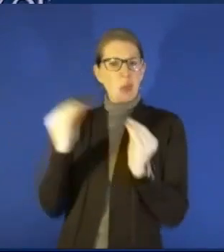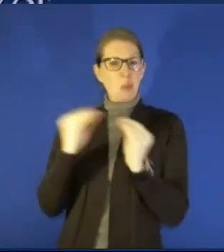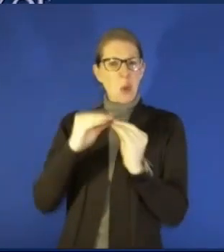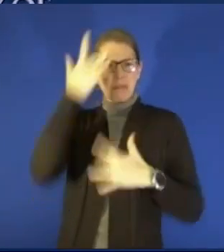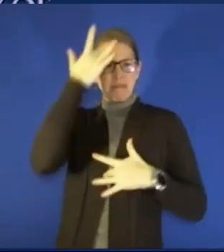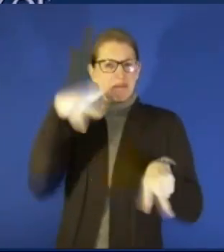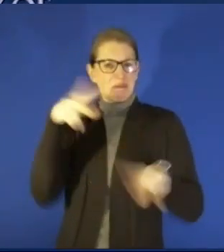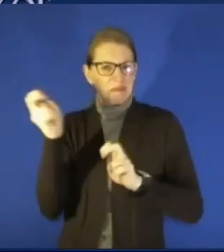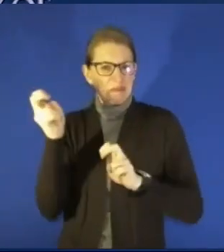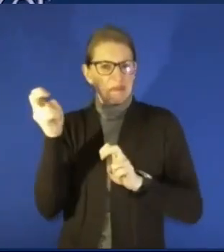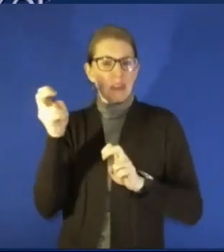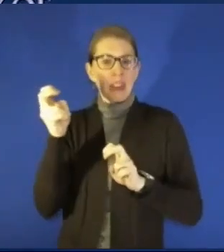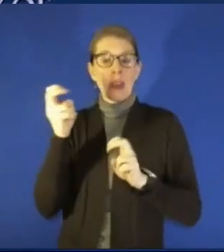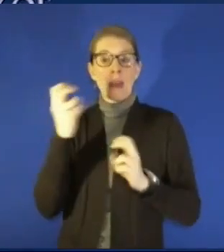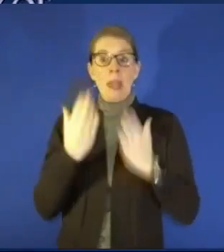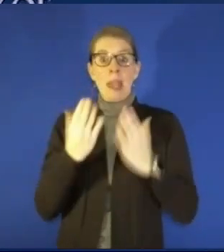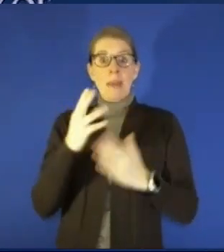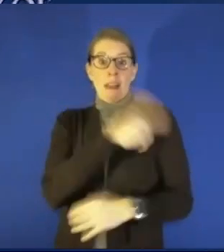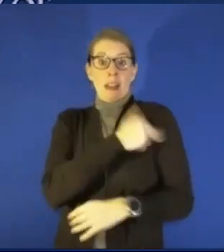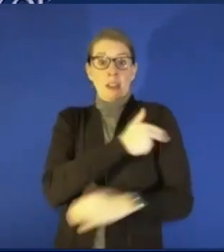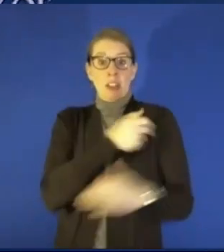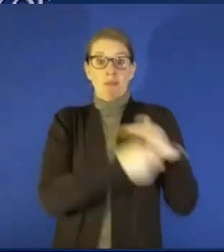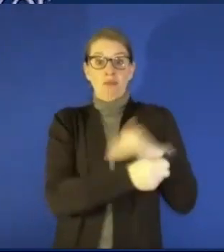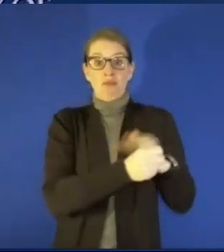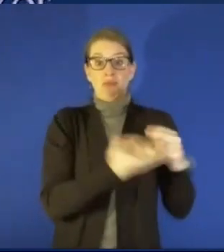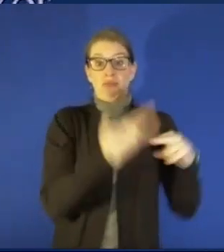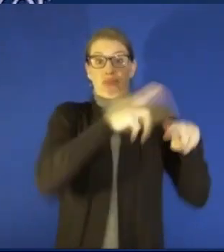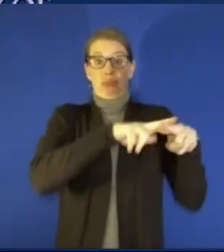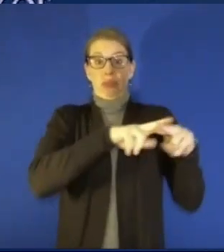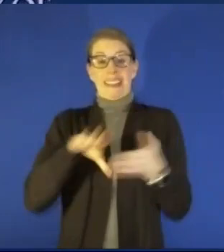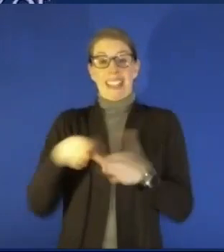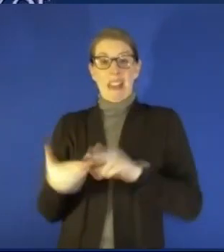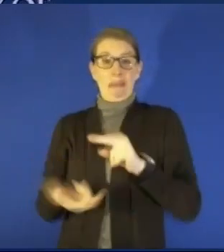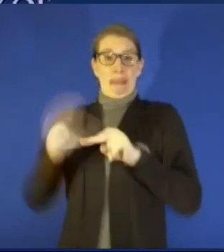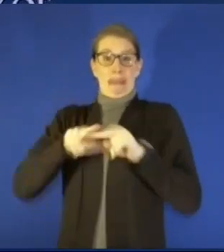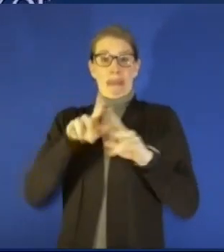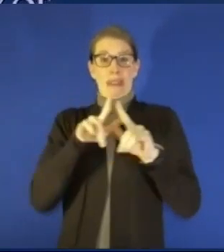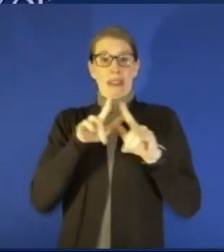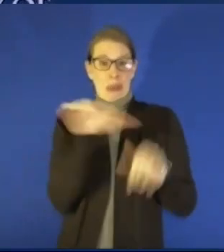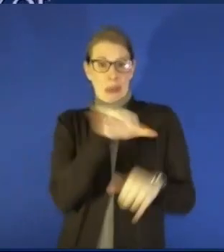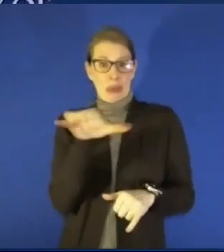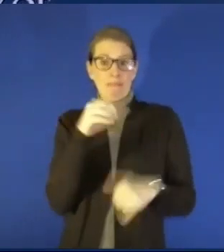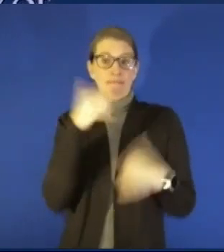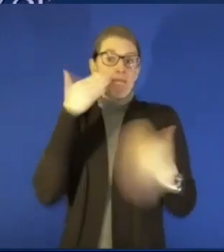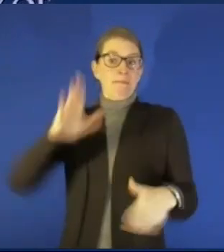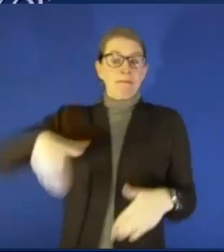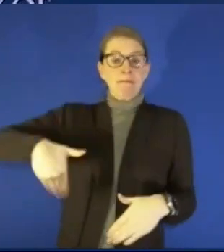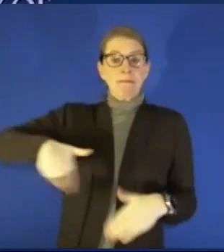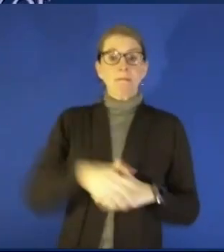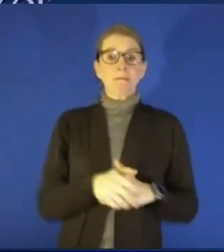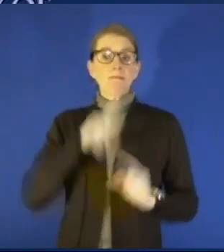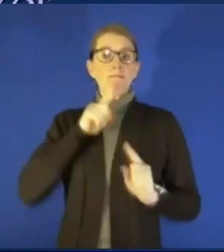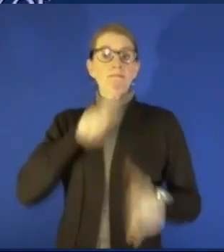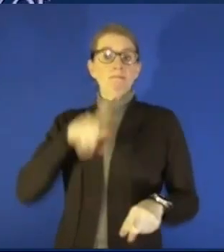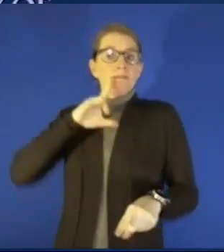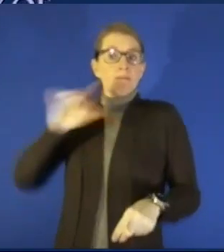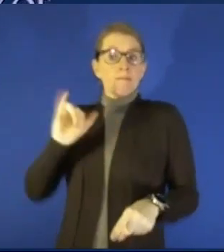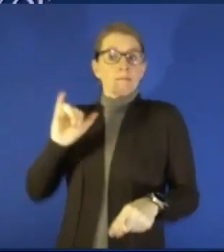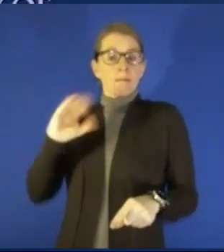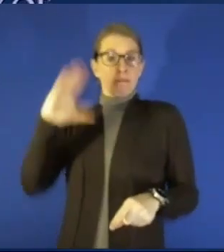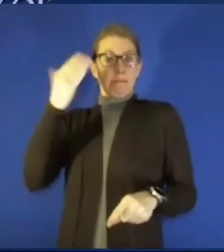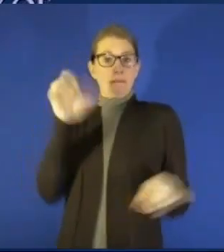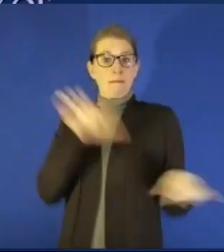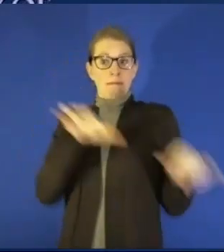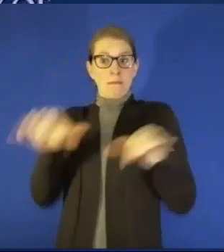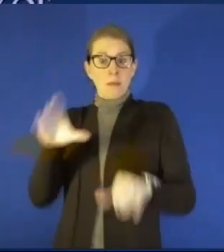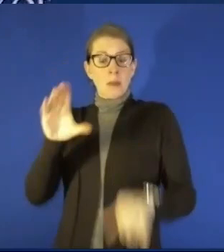rate of hospitalization and death. We don't know that yet. Initially, reports looked like it was pretty similar to Omicron, but